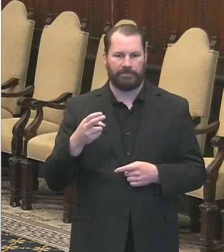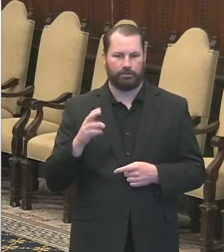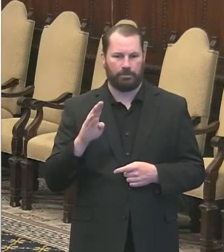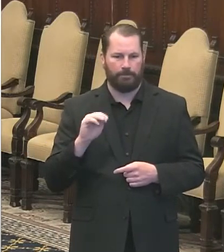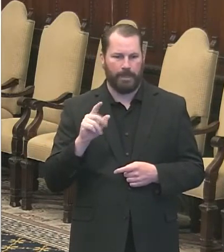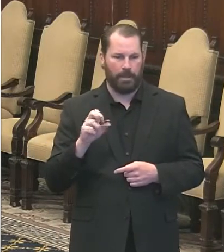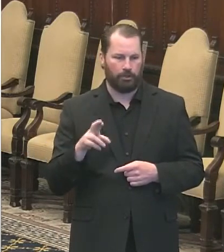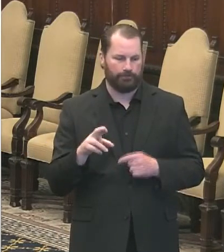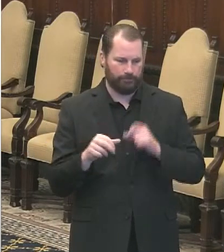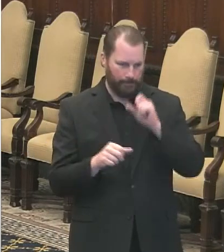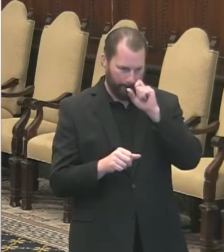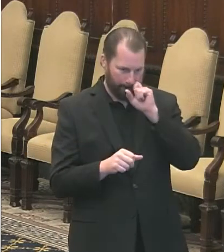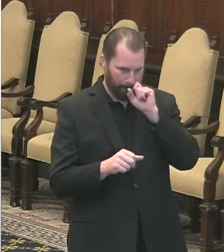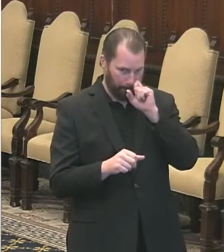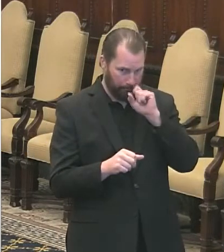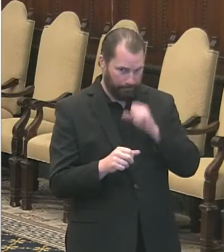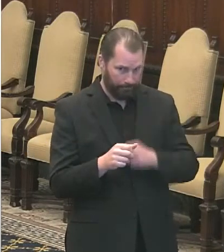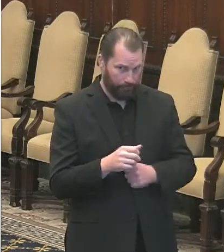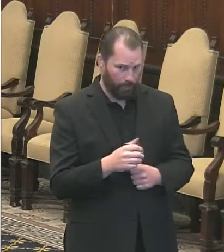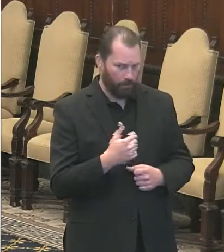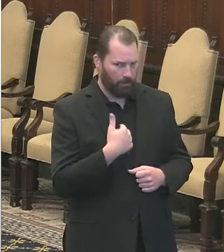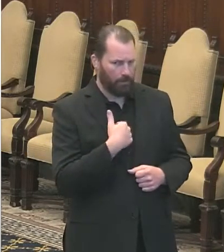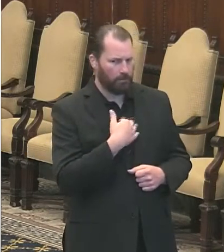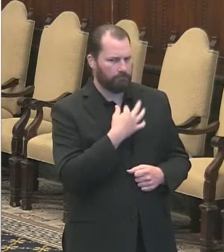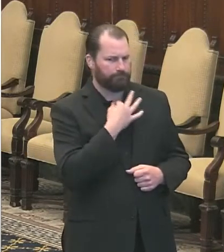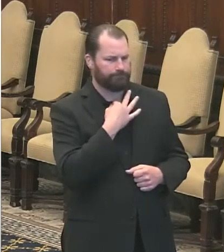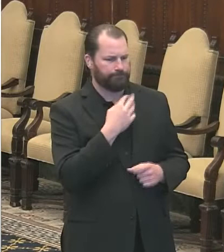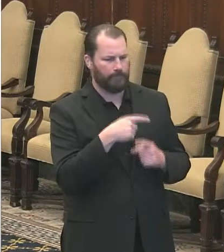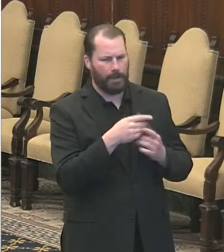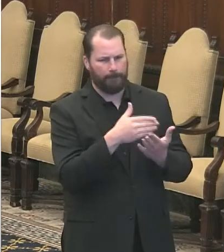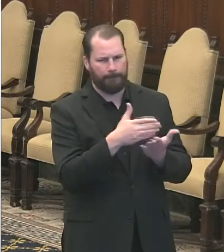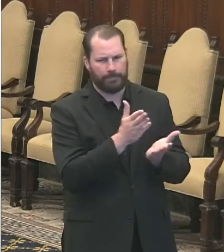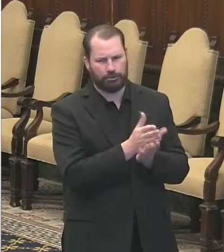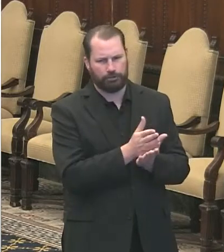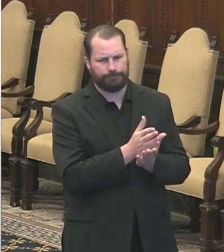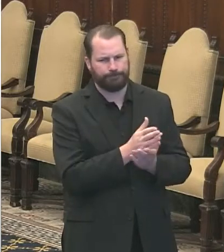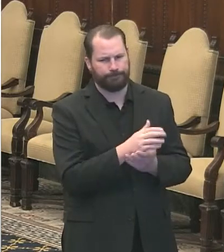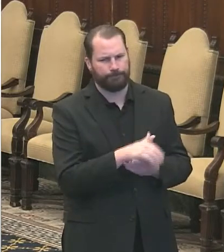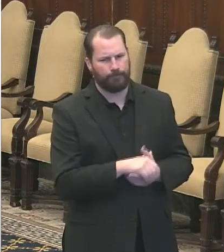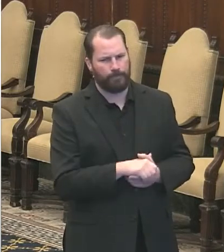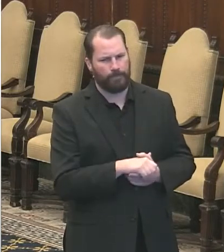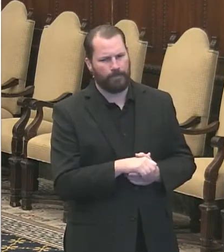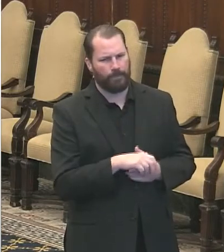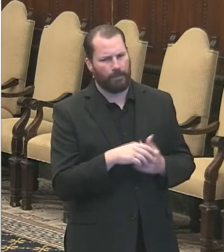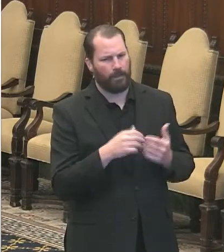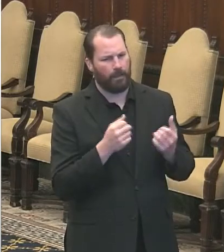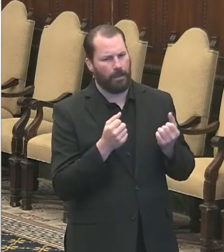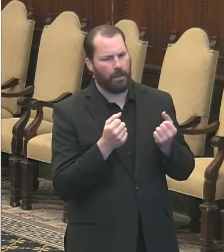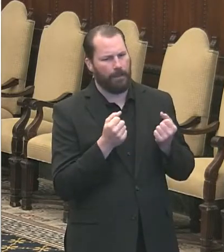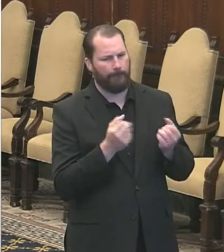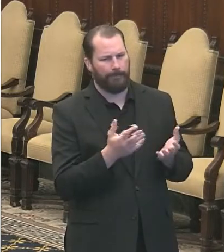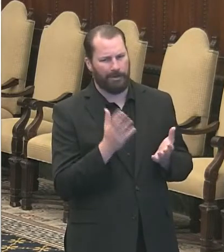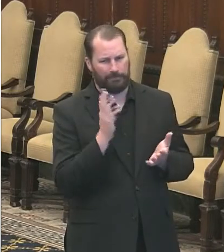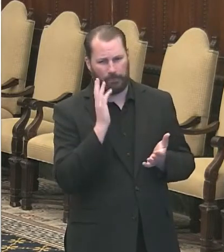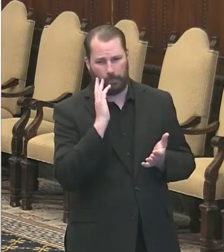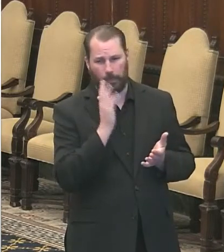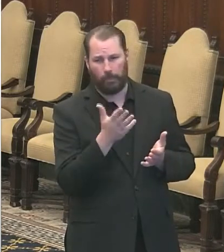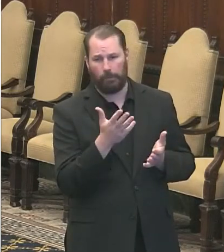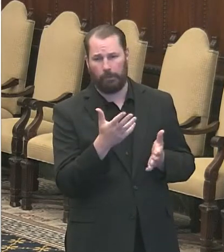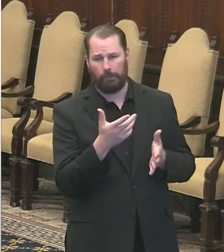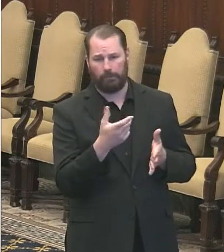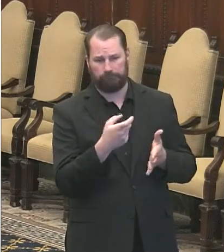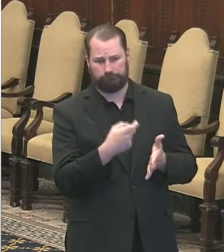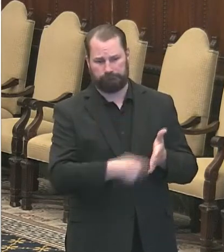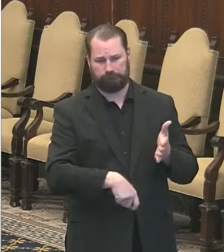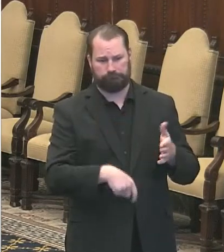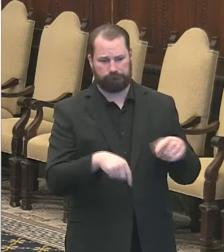curious regarding the budget. How much will a virtual event cost the city in terms of taxes and tourism? Well, we do spend